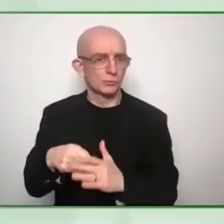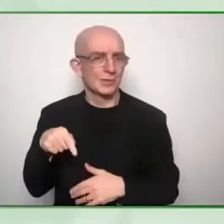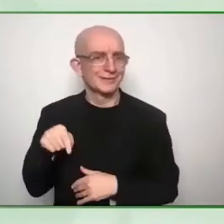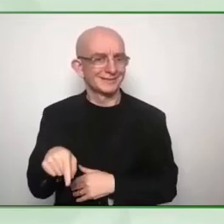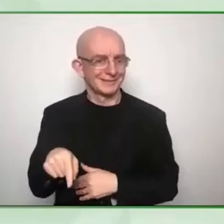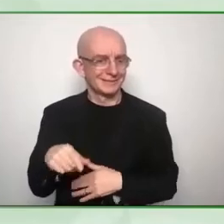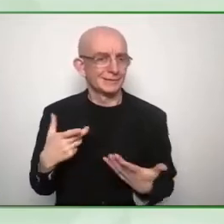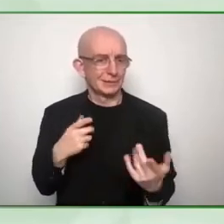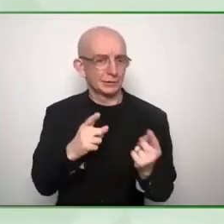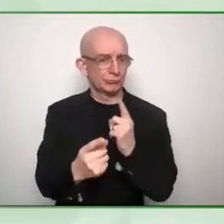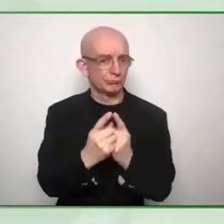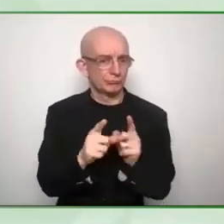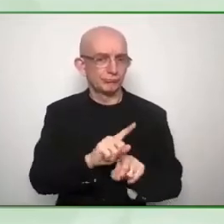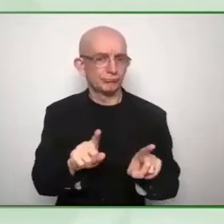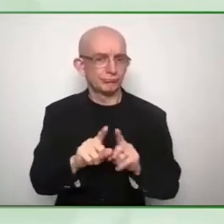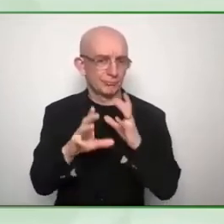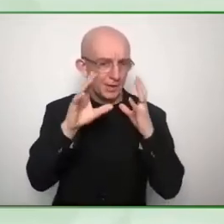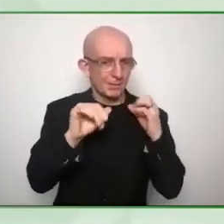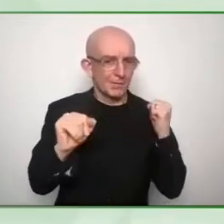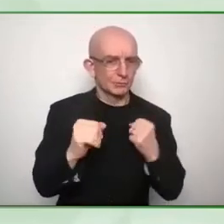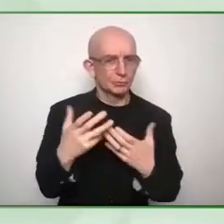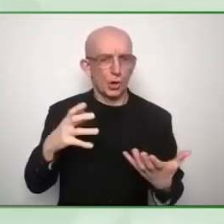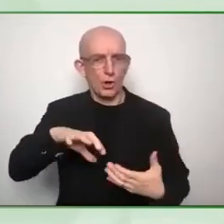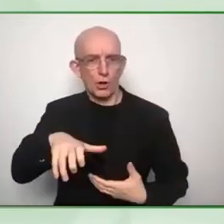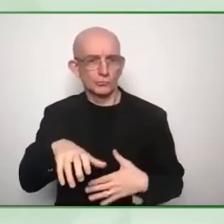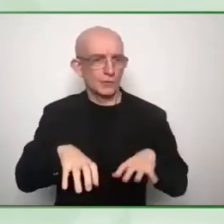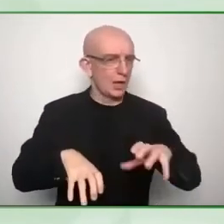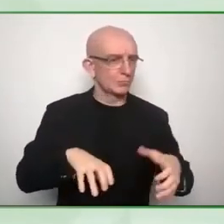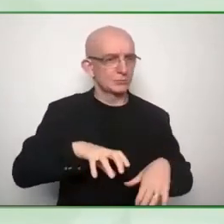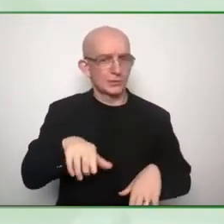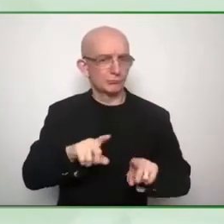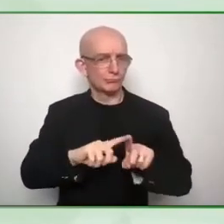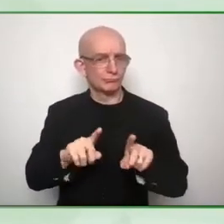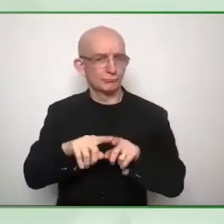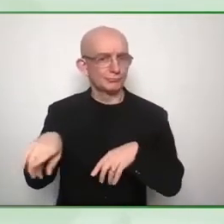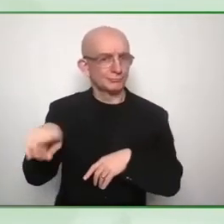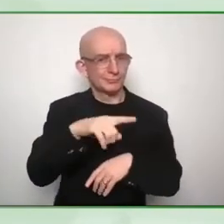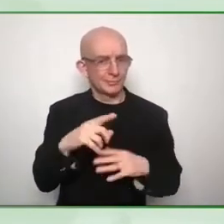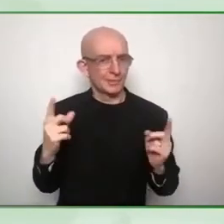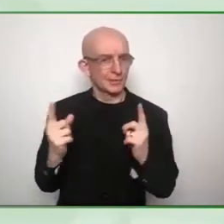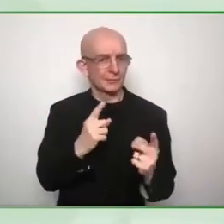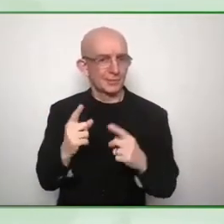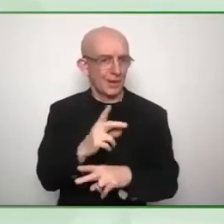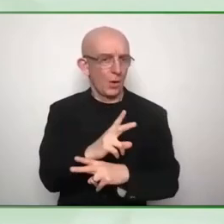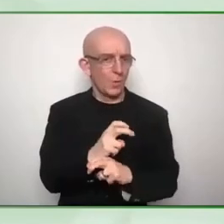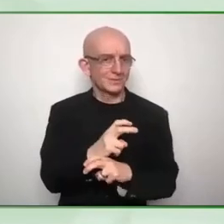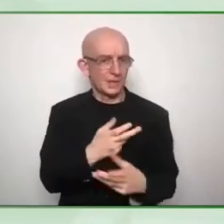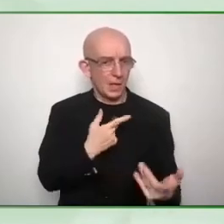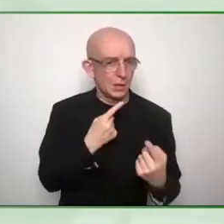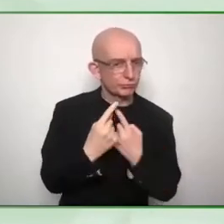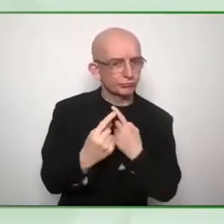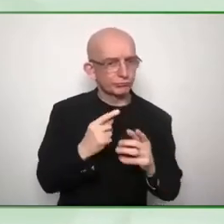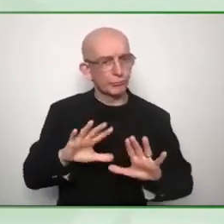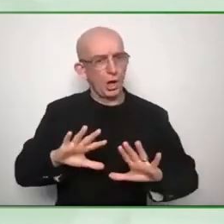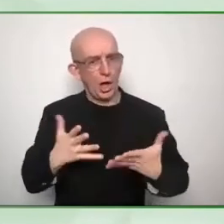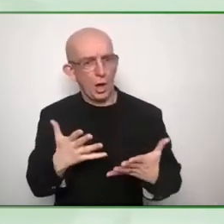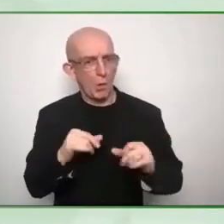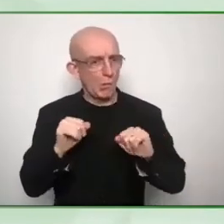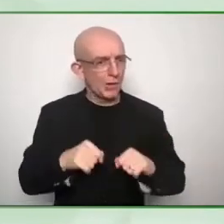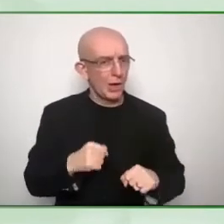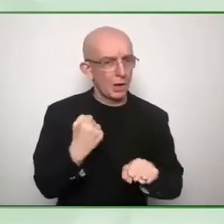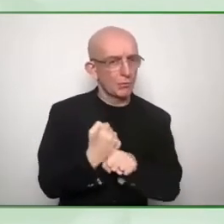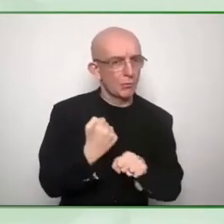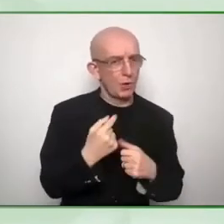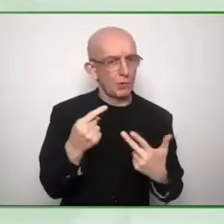inclusive diplomacy, which starts at that level. But individuals who are young can have disability inclusion and